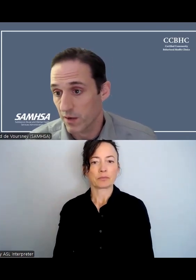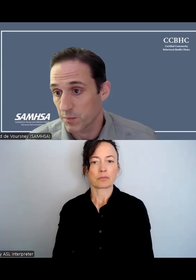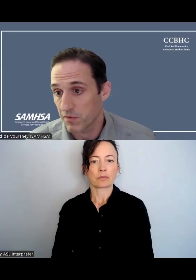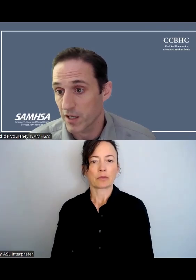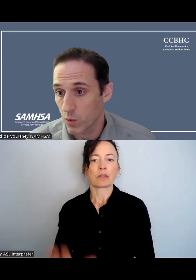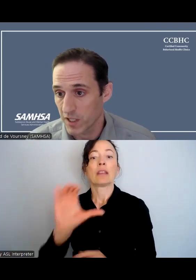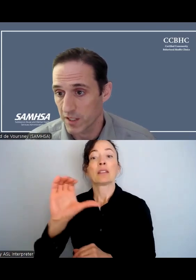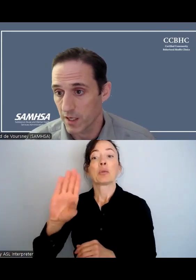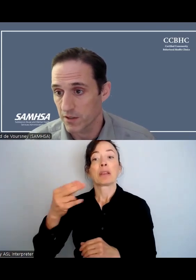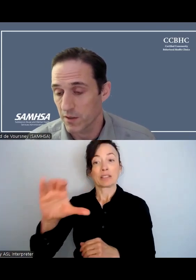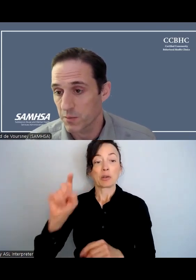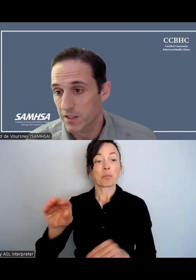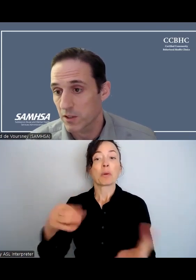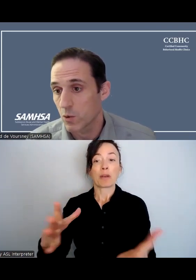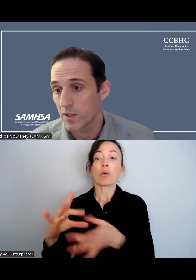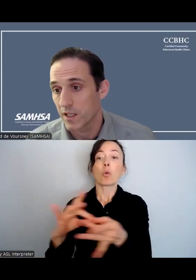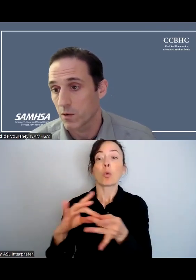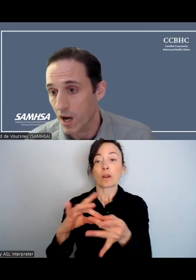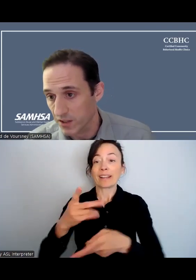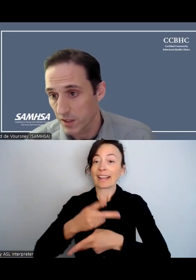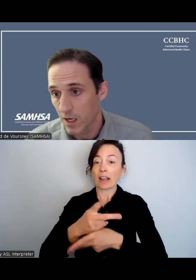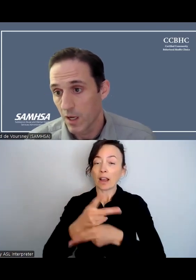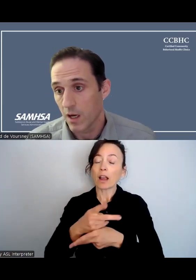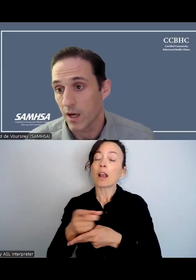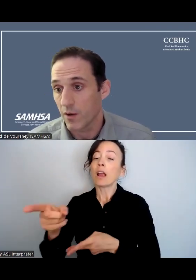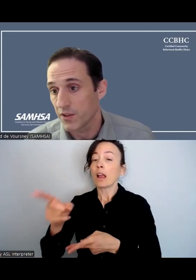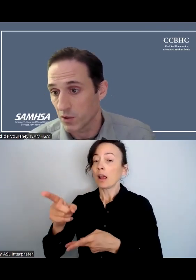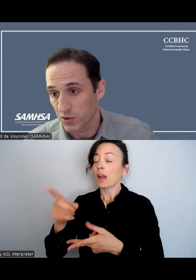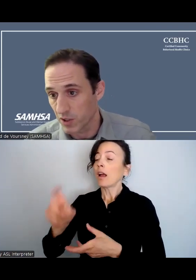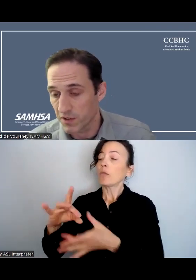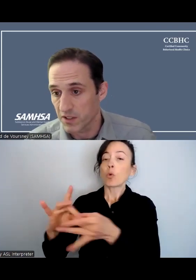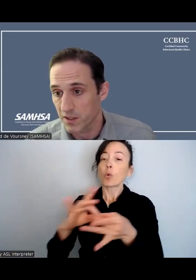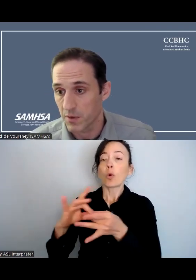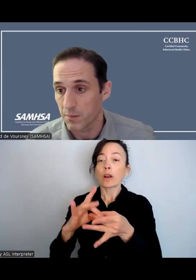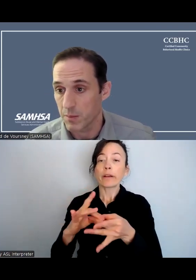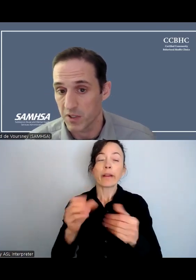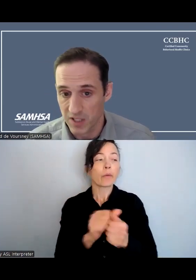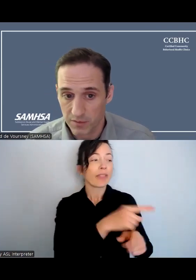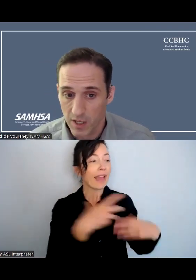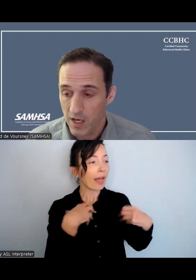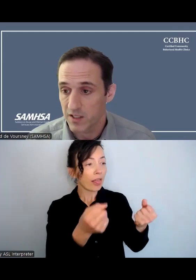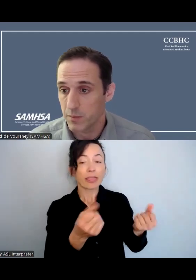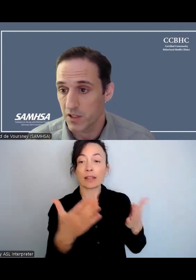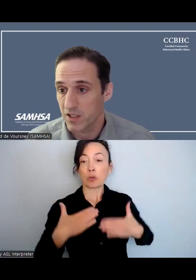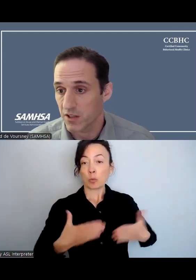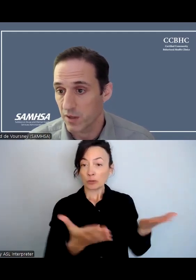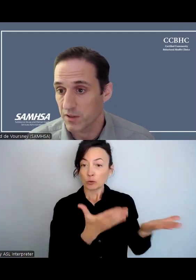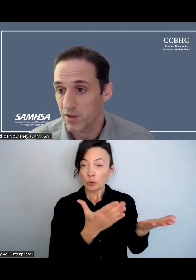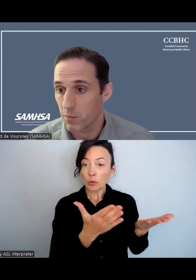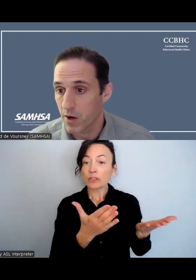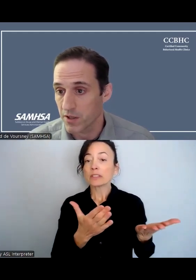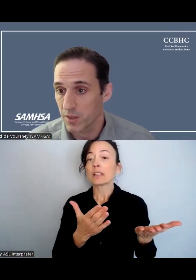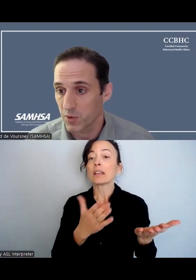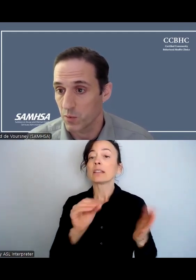CCBHCs also have to provide coordinated care. So they're expected to coordinate across health and social services that people receive. CCBHCs also